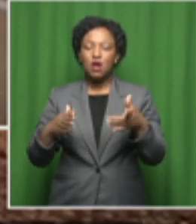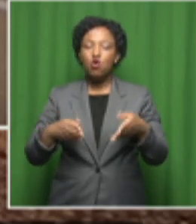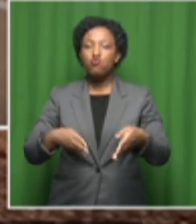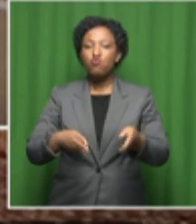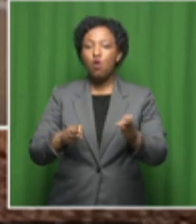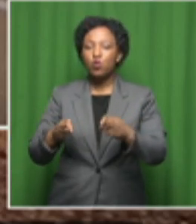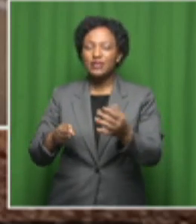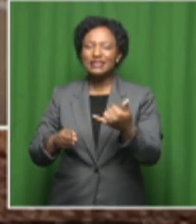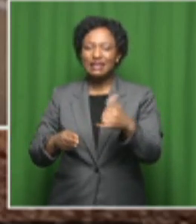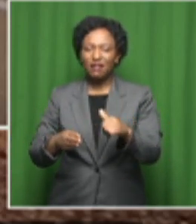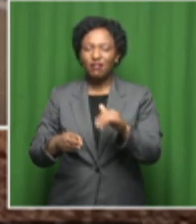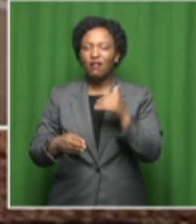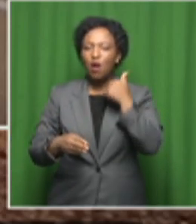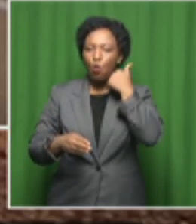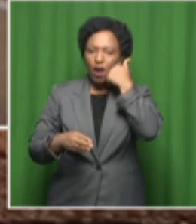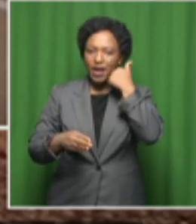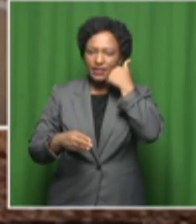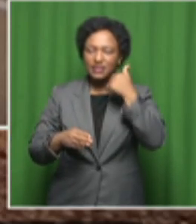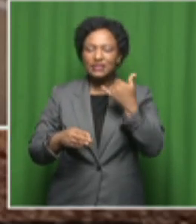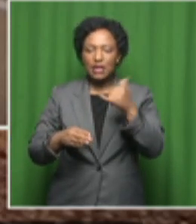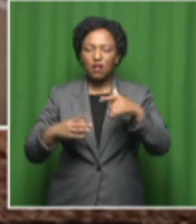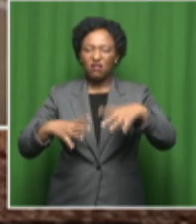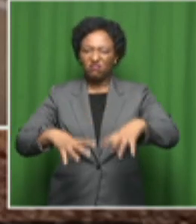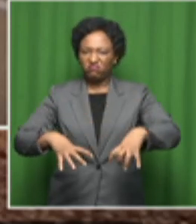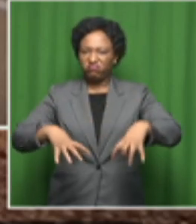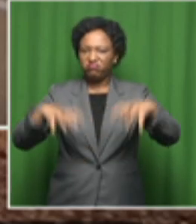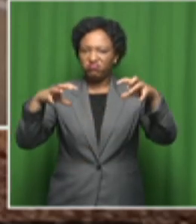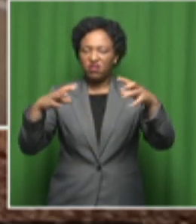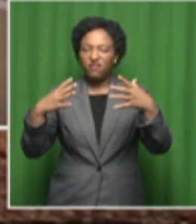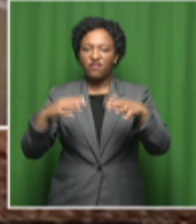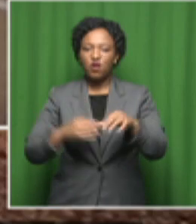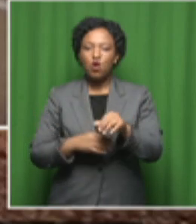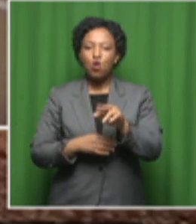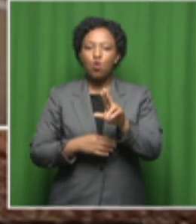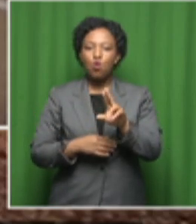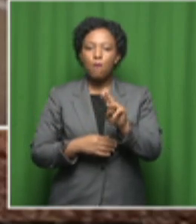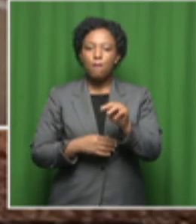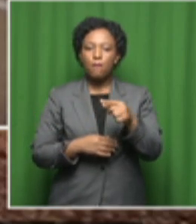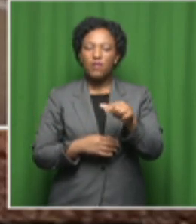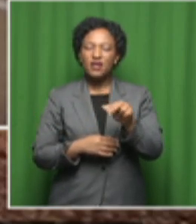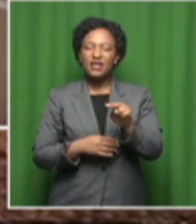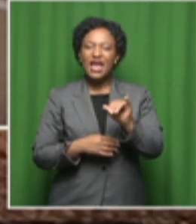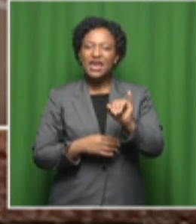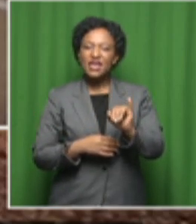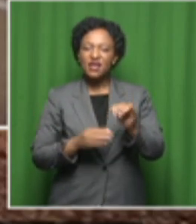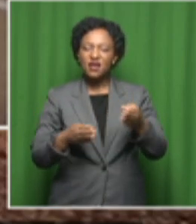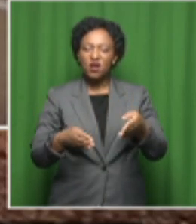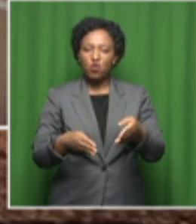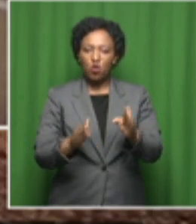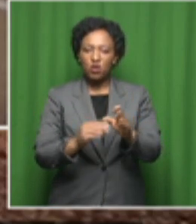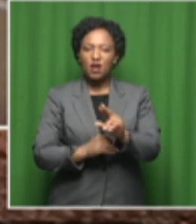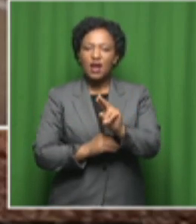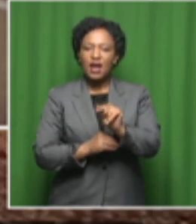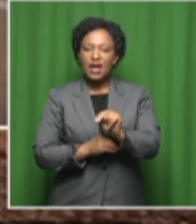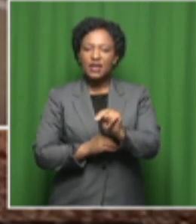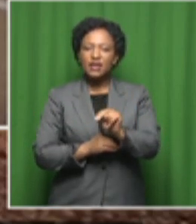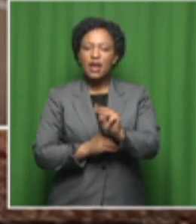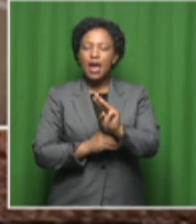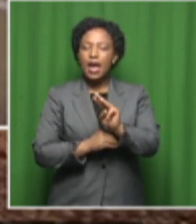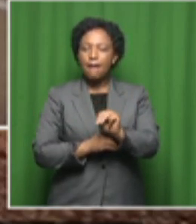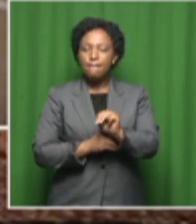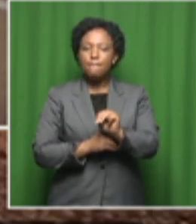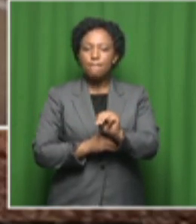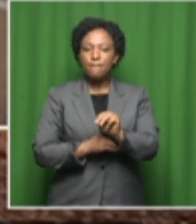and there's still some flooding around this morning. Here's a look at what happened yesterday on Umgeni Road. That was under the N2 bridge, Springfield Park through